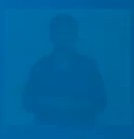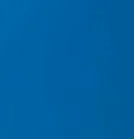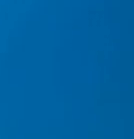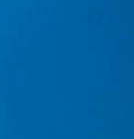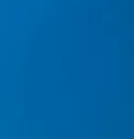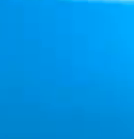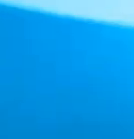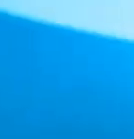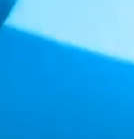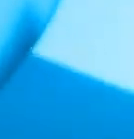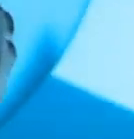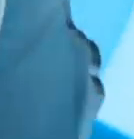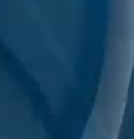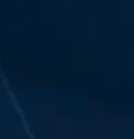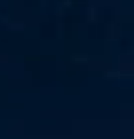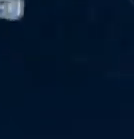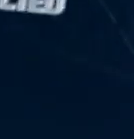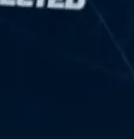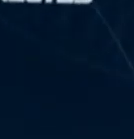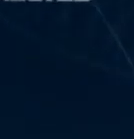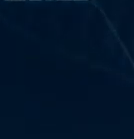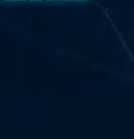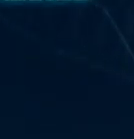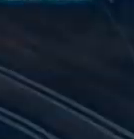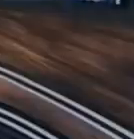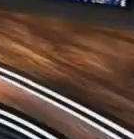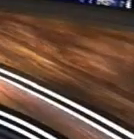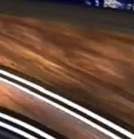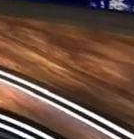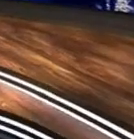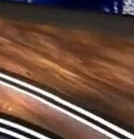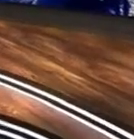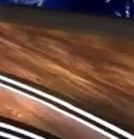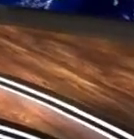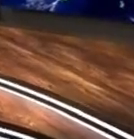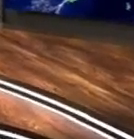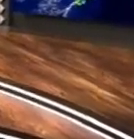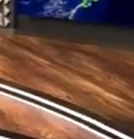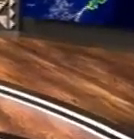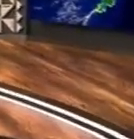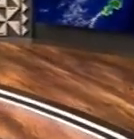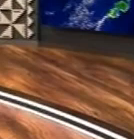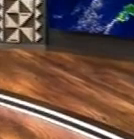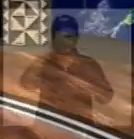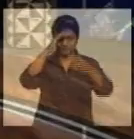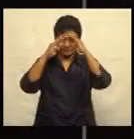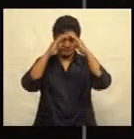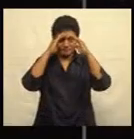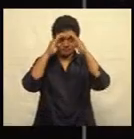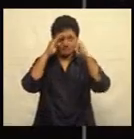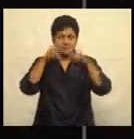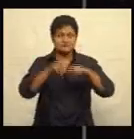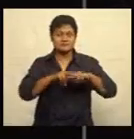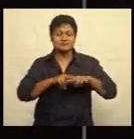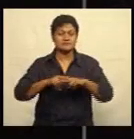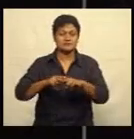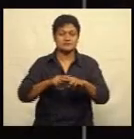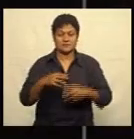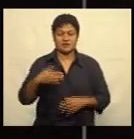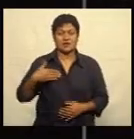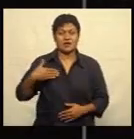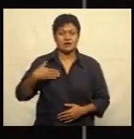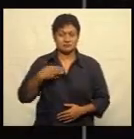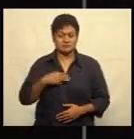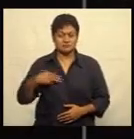From the studios of FBC Suva, Edwin Nunn. Bulawanaka, Fiji. The Health Ministry has warned